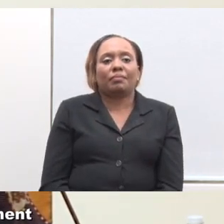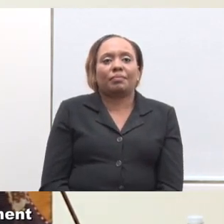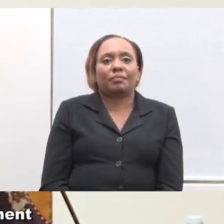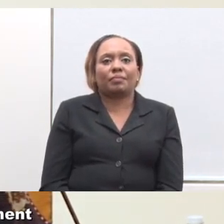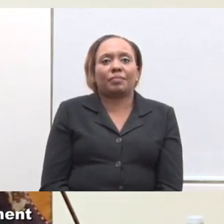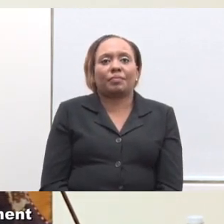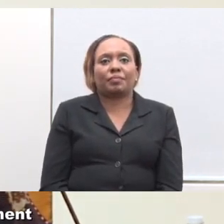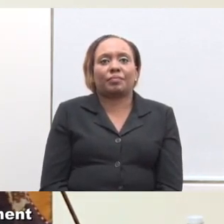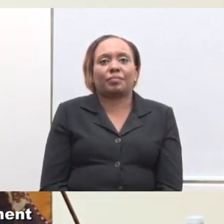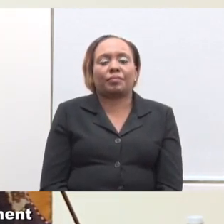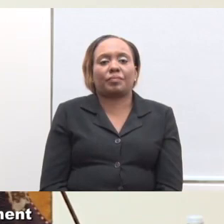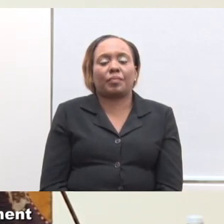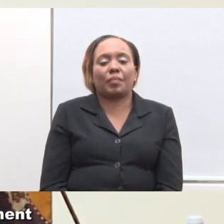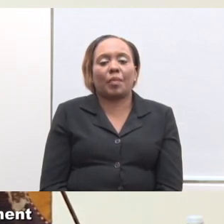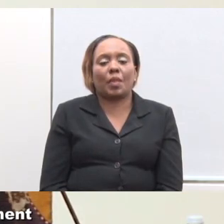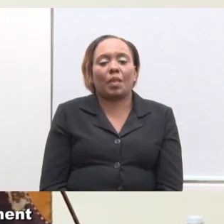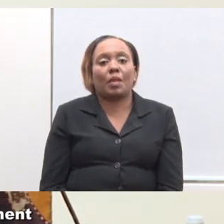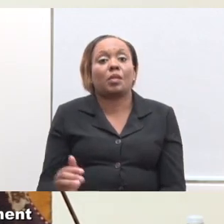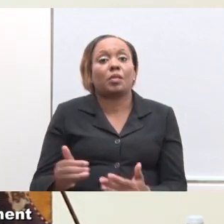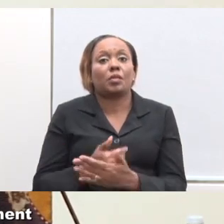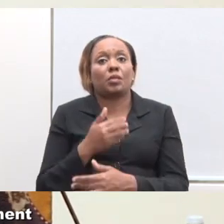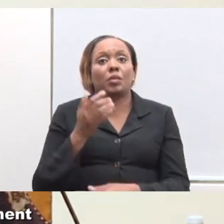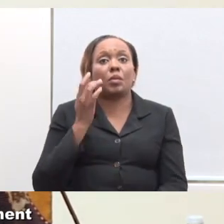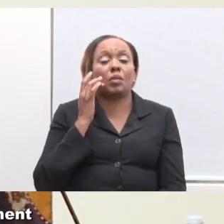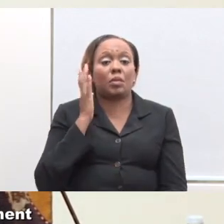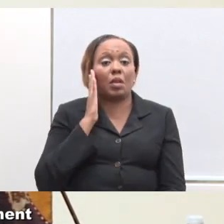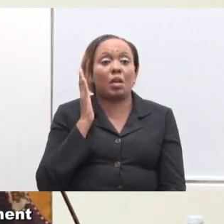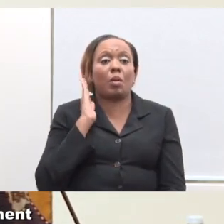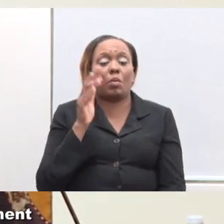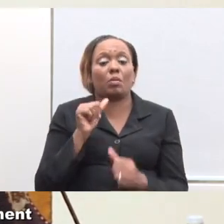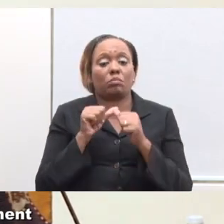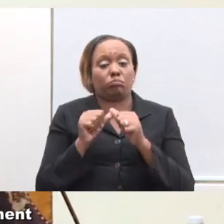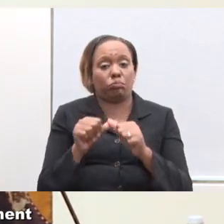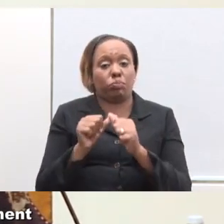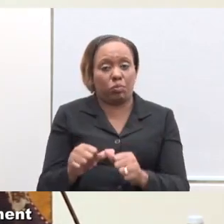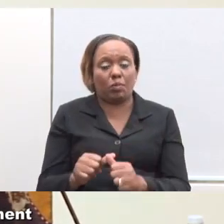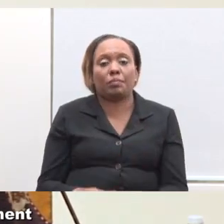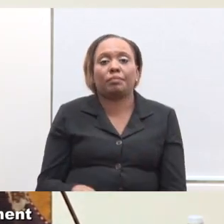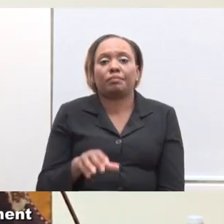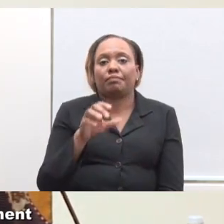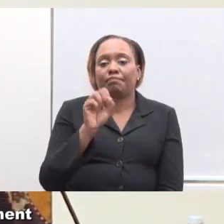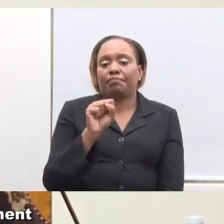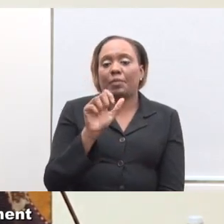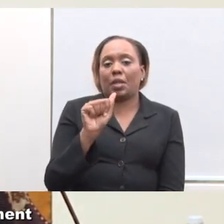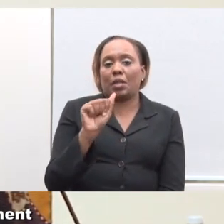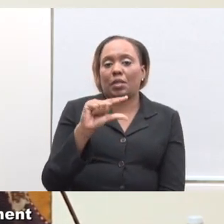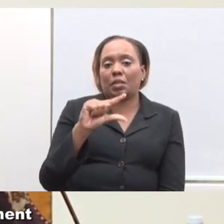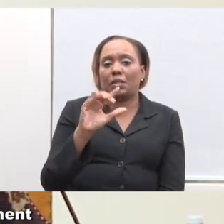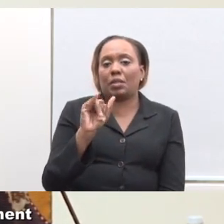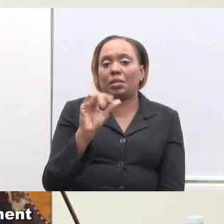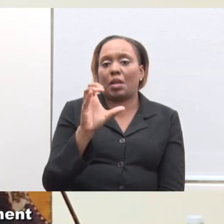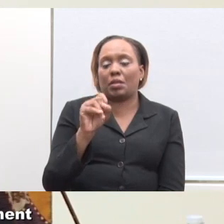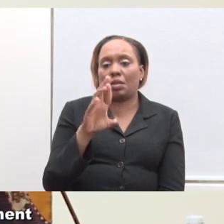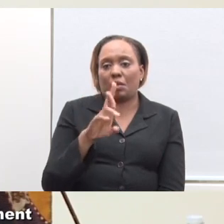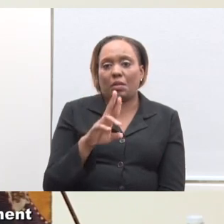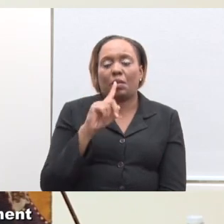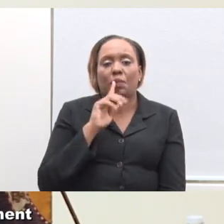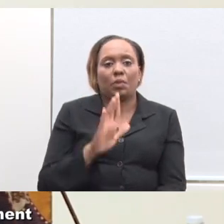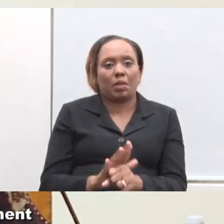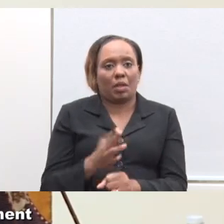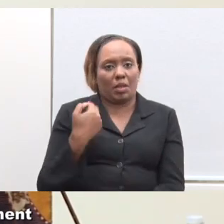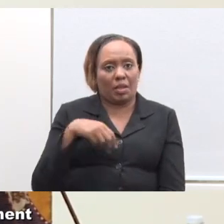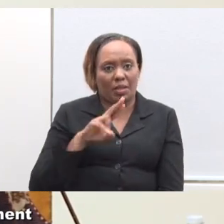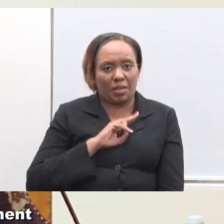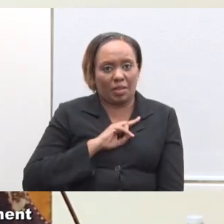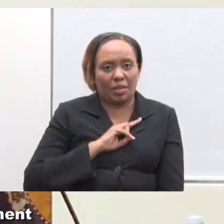position generally. We are told that this is likely to go forward. Sagicor has also given us the